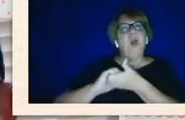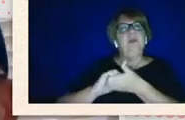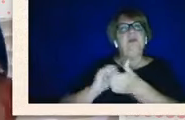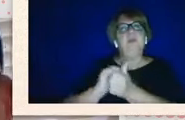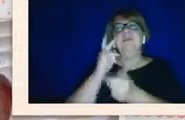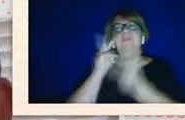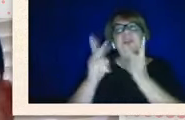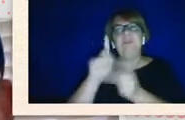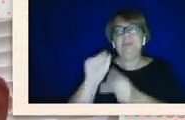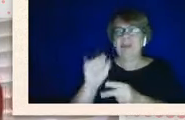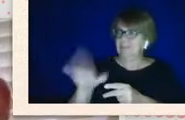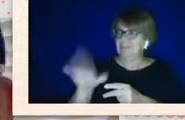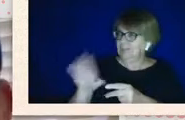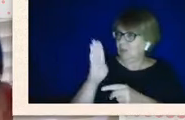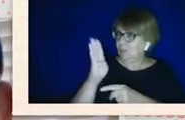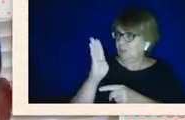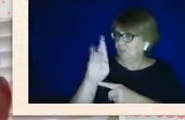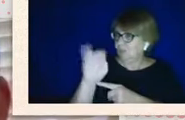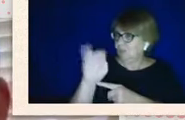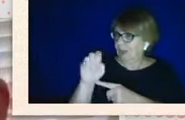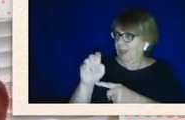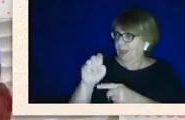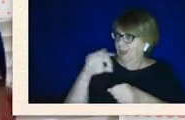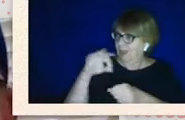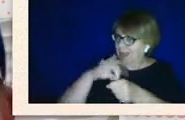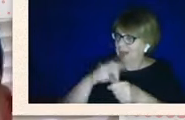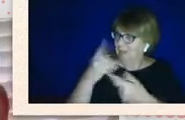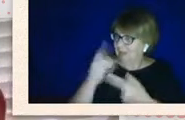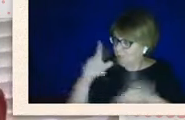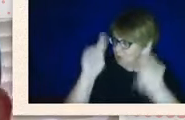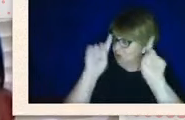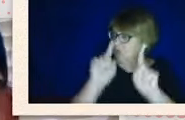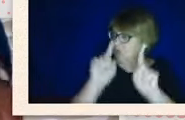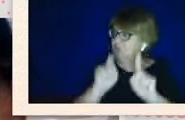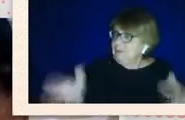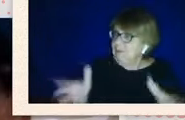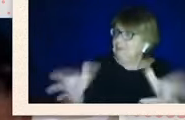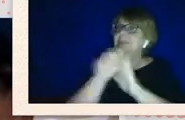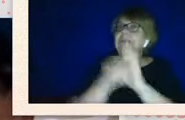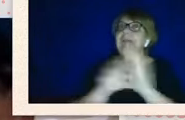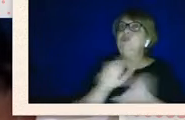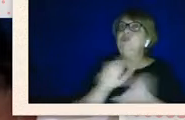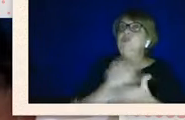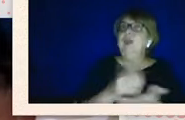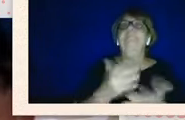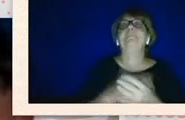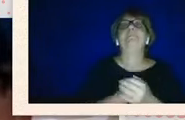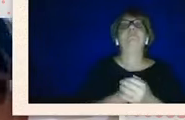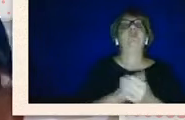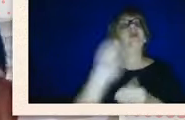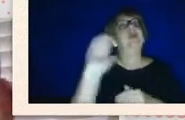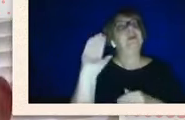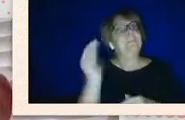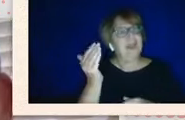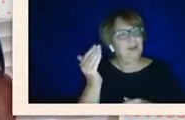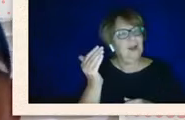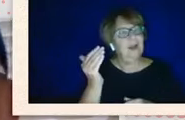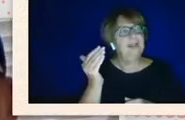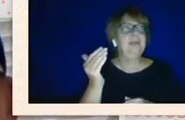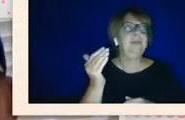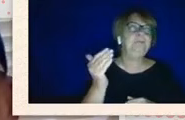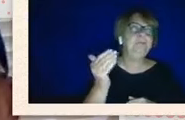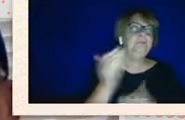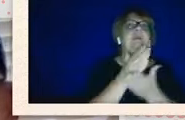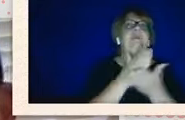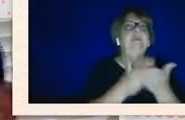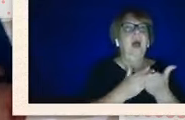Braille balloting work? Is this what we should be pushing the state to do? And apparently, some Braille, if it's